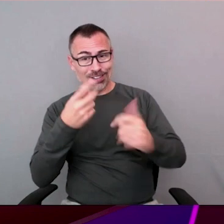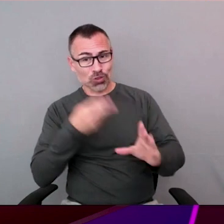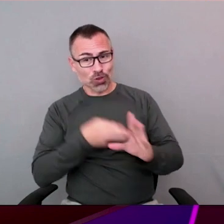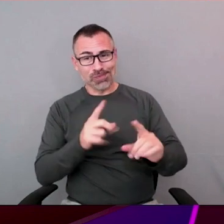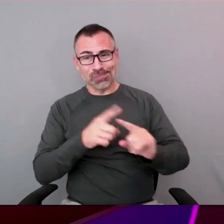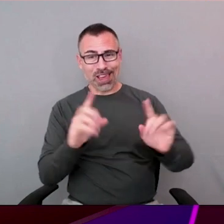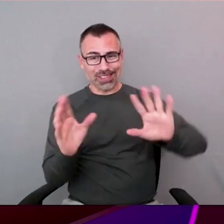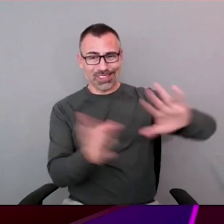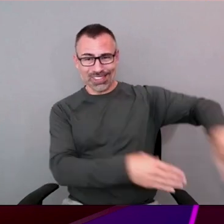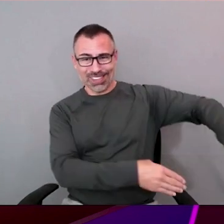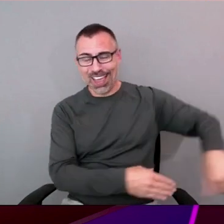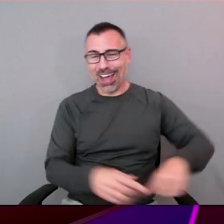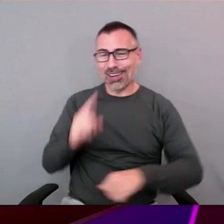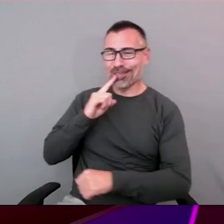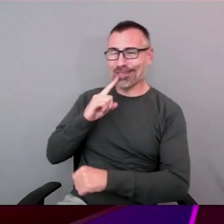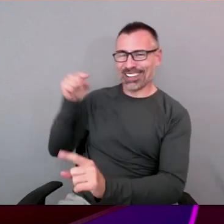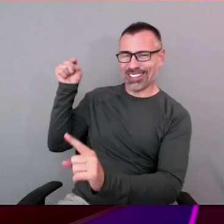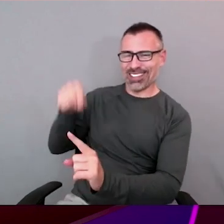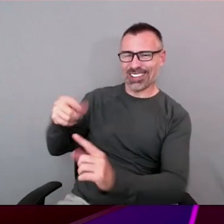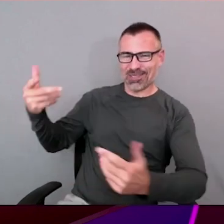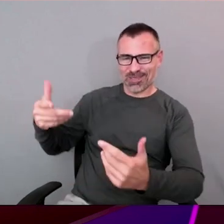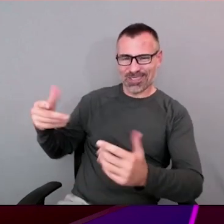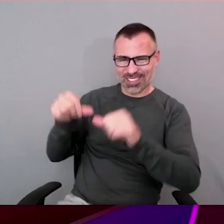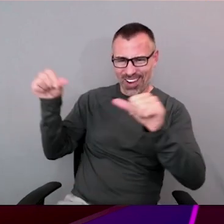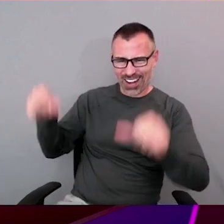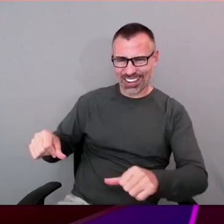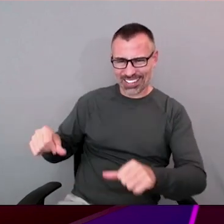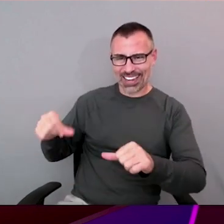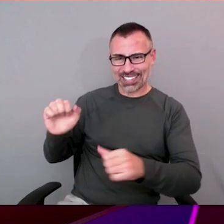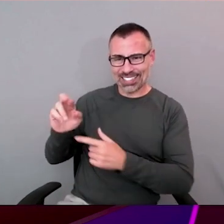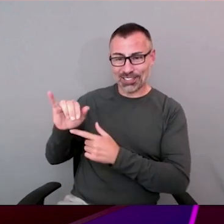talk about the architecting series. So can we take a look at that page?